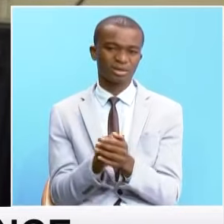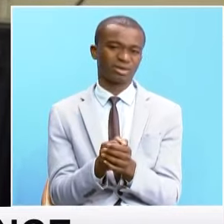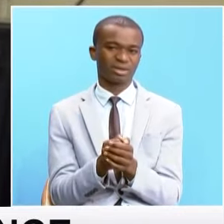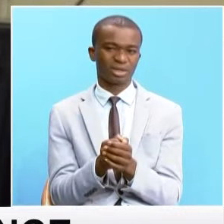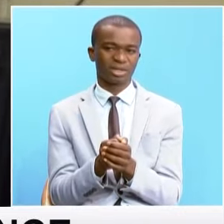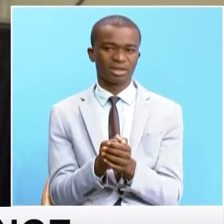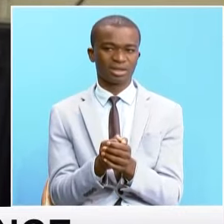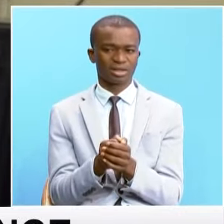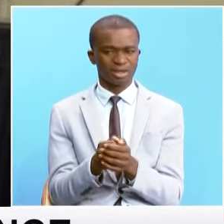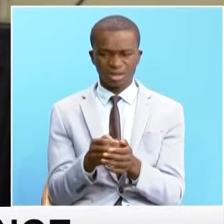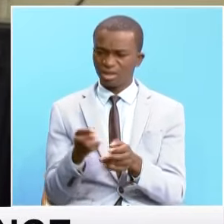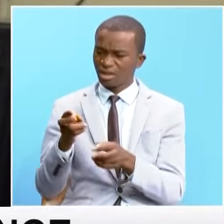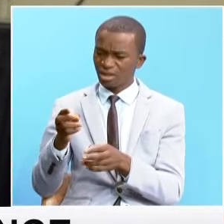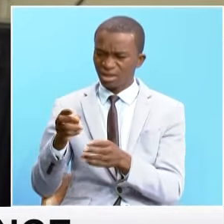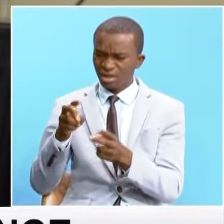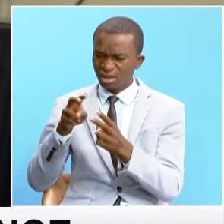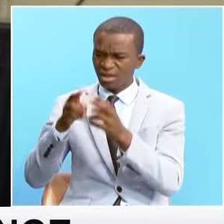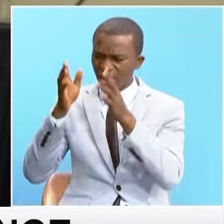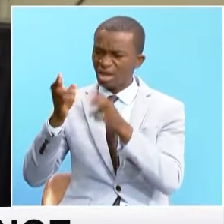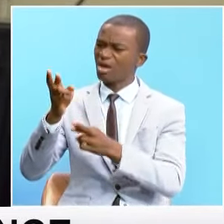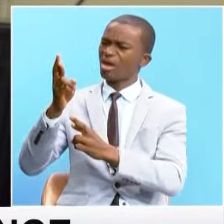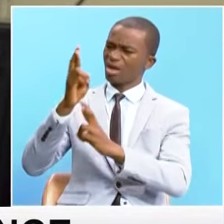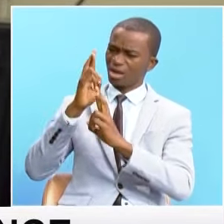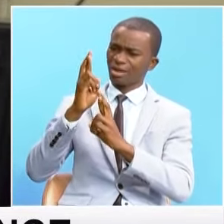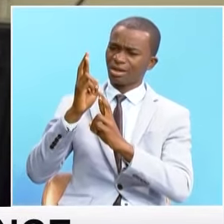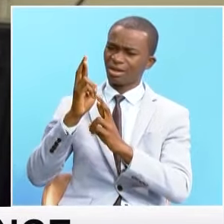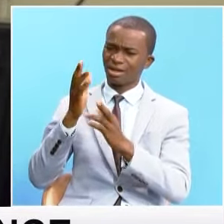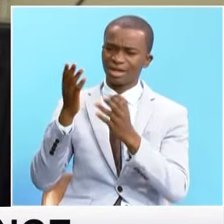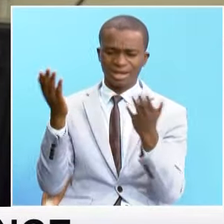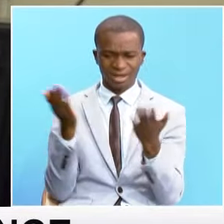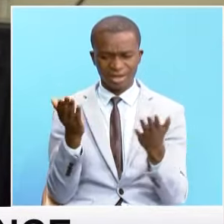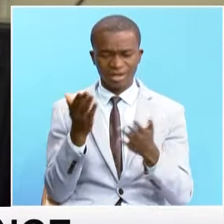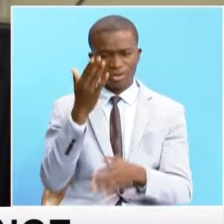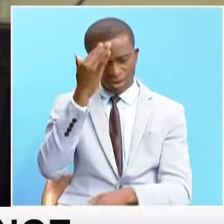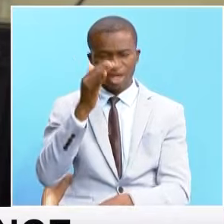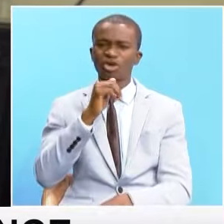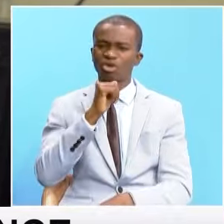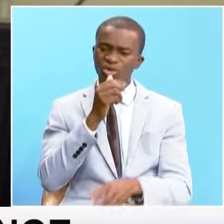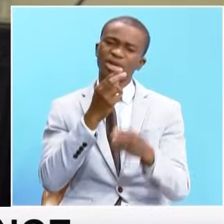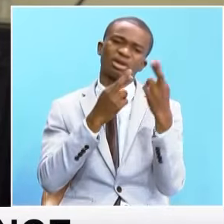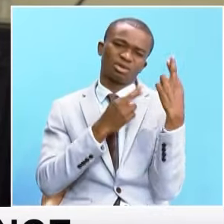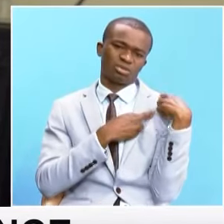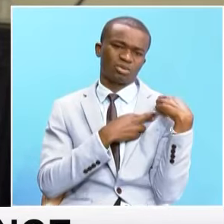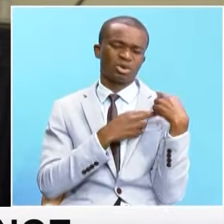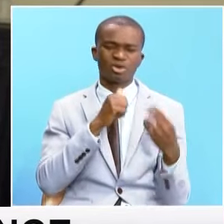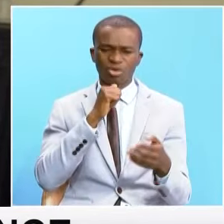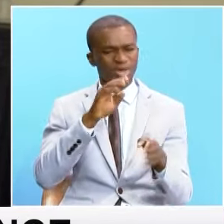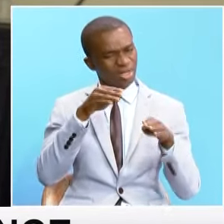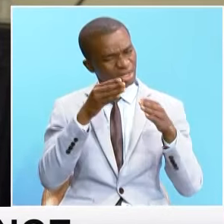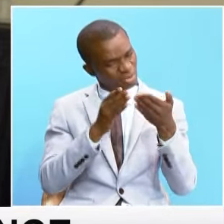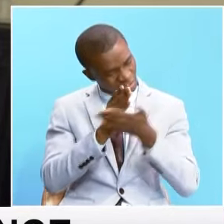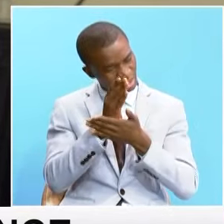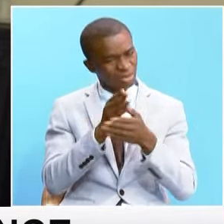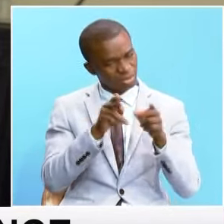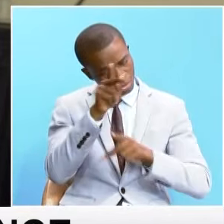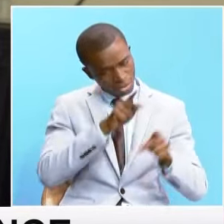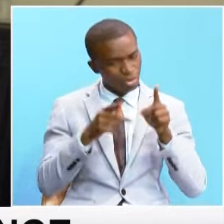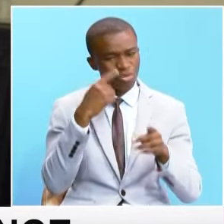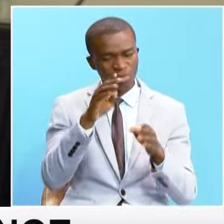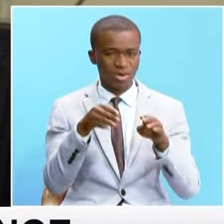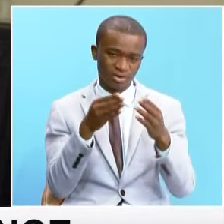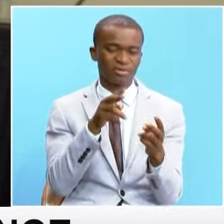controlling our officers whatsoever, because they are not answerable to them. They are not the ones that gave them those contracts. And so